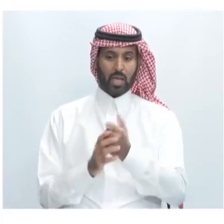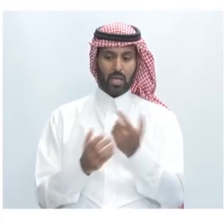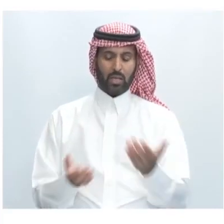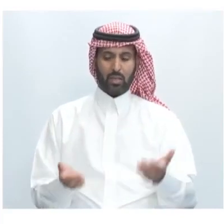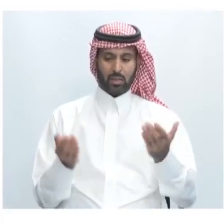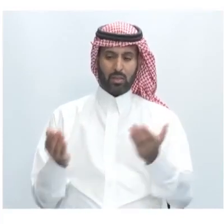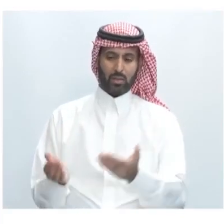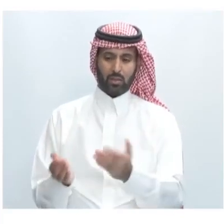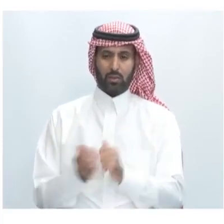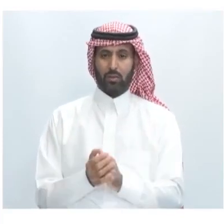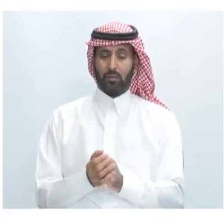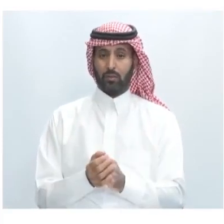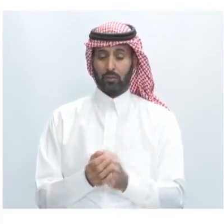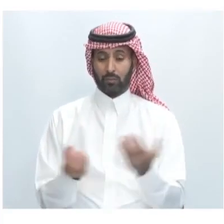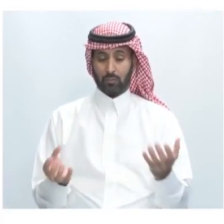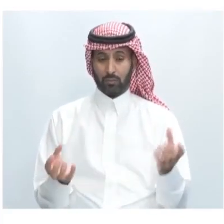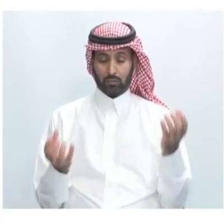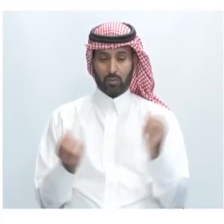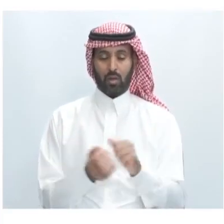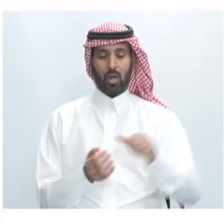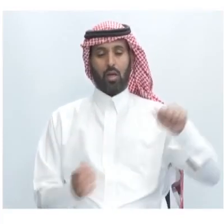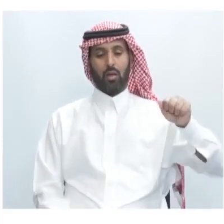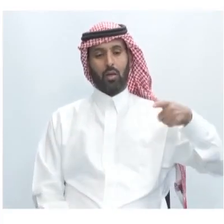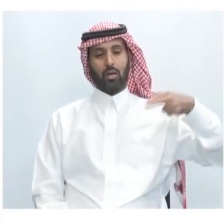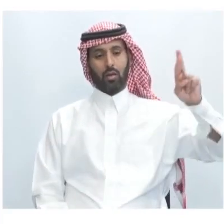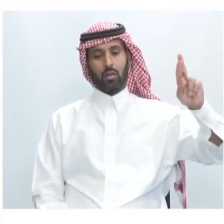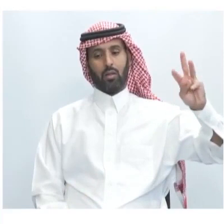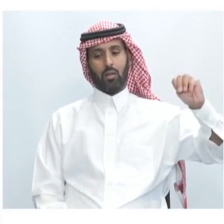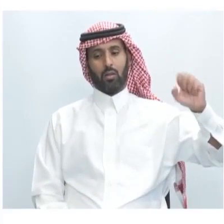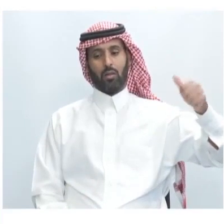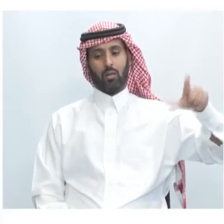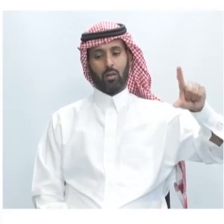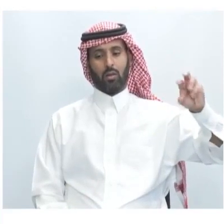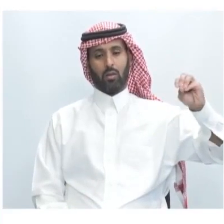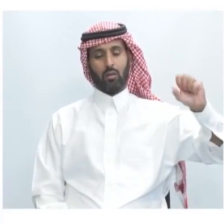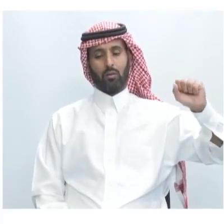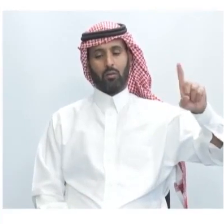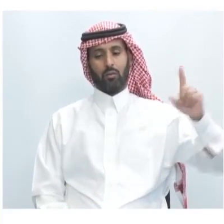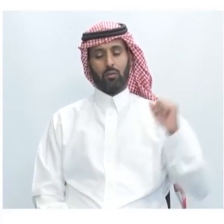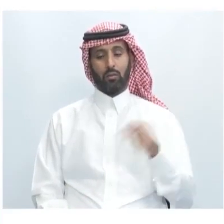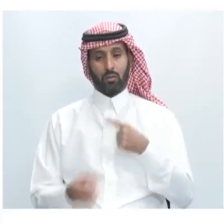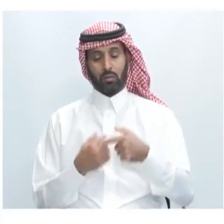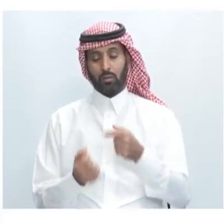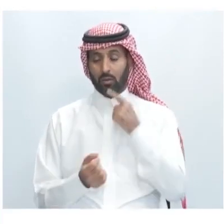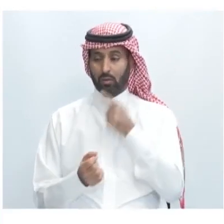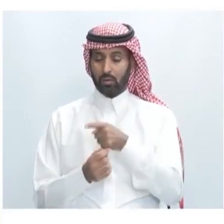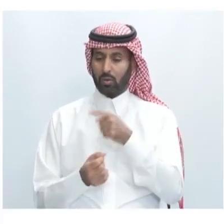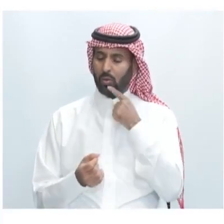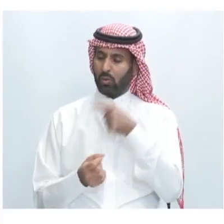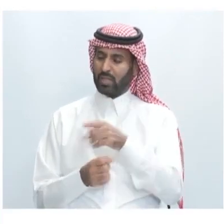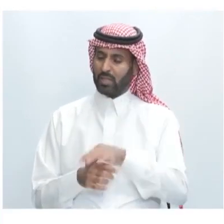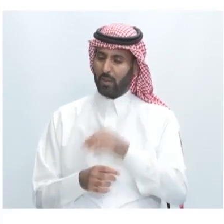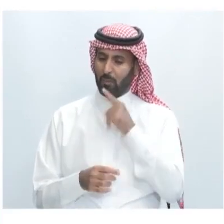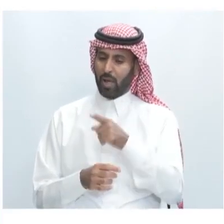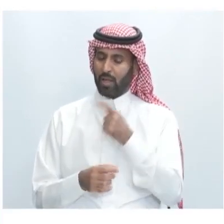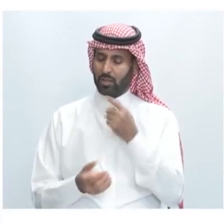in his arms. From the word arm load. This word is almost always used to describe what someone